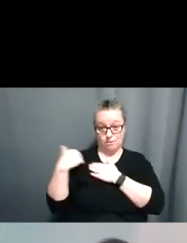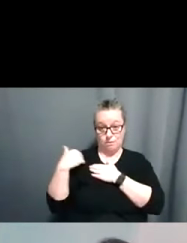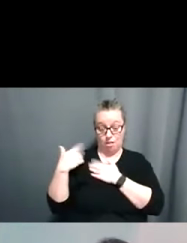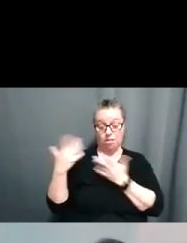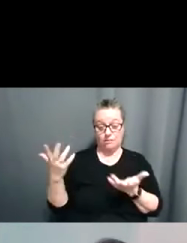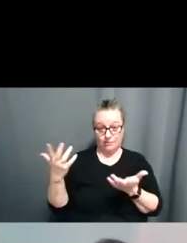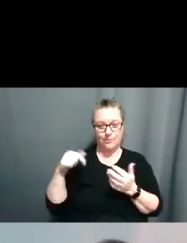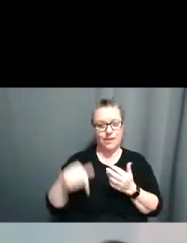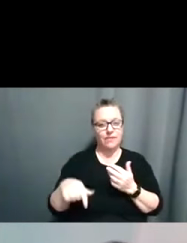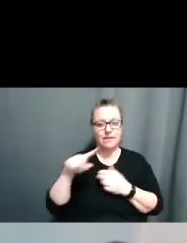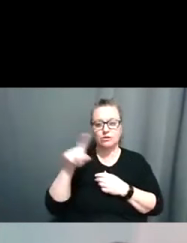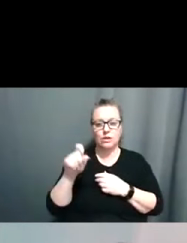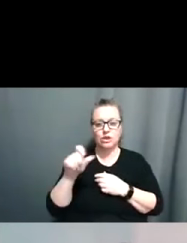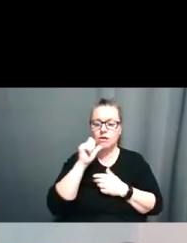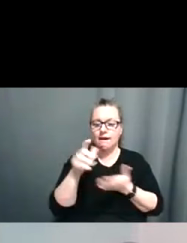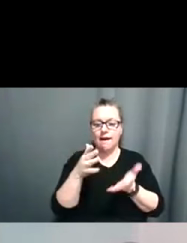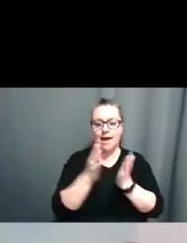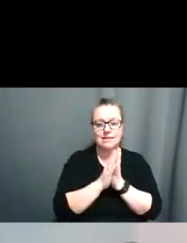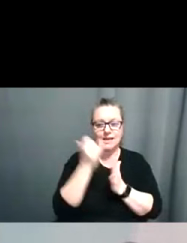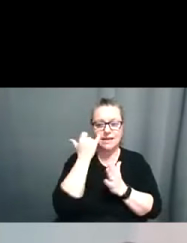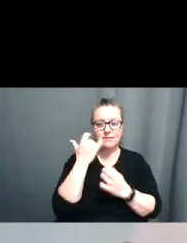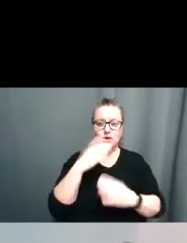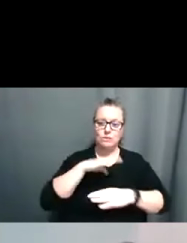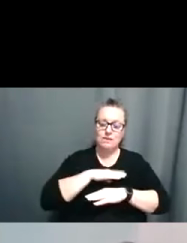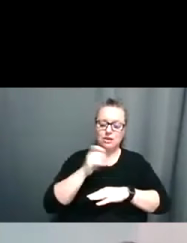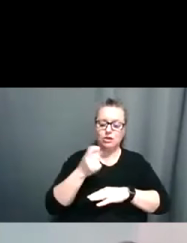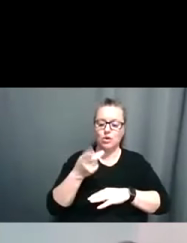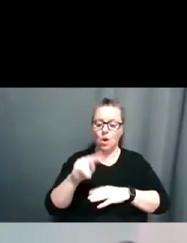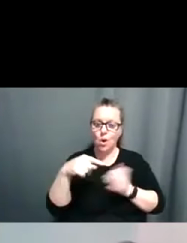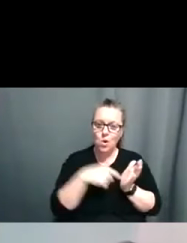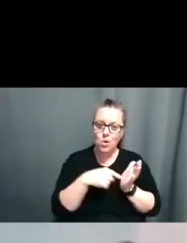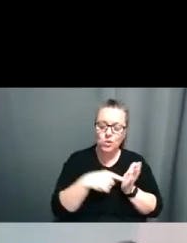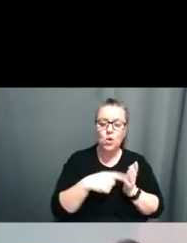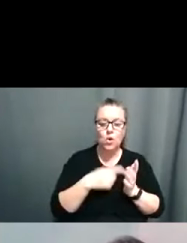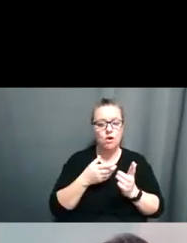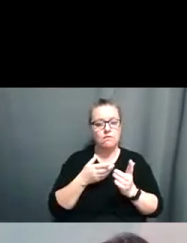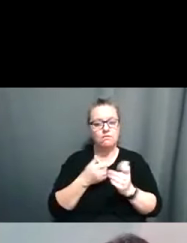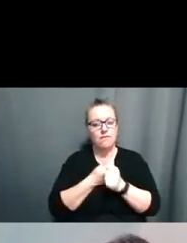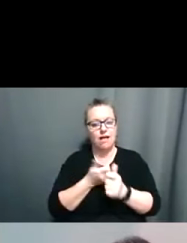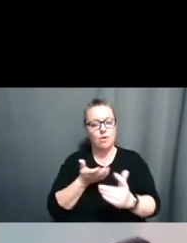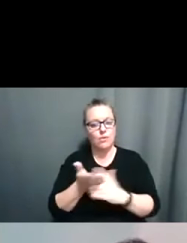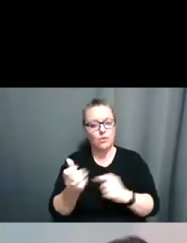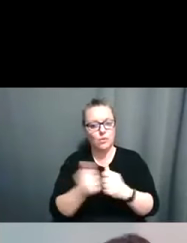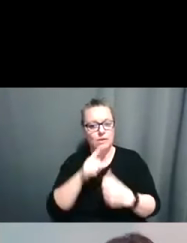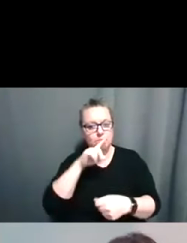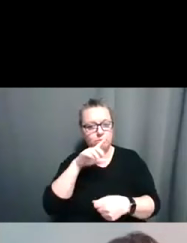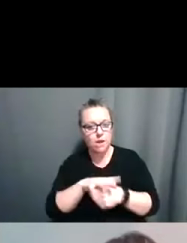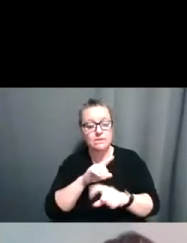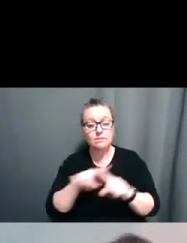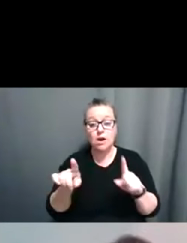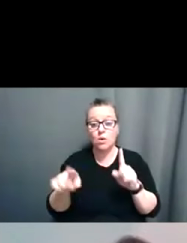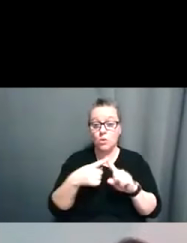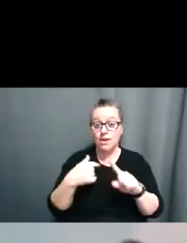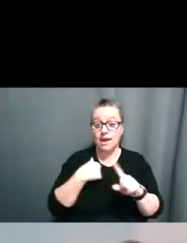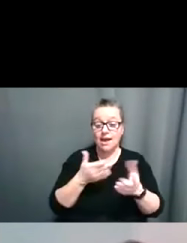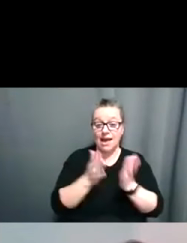this question is not asking whether you meet your own deadlines and follow through on promises you make. Those are important. But when I ask, are you the